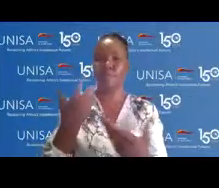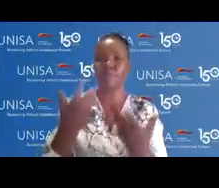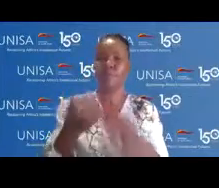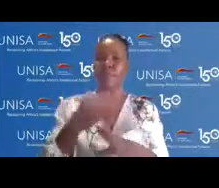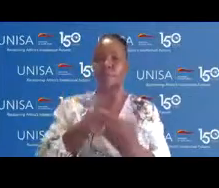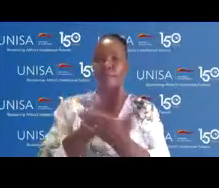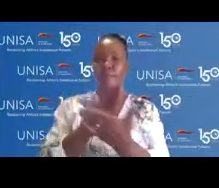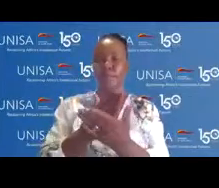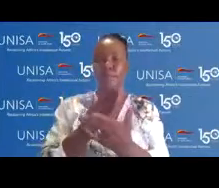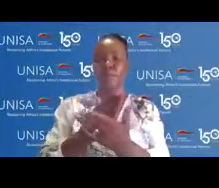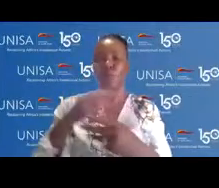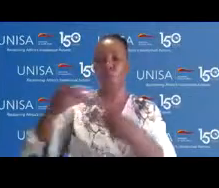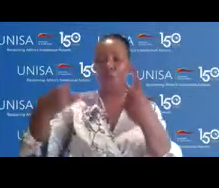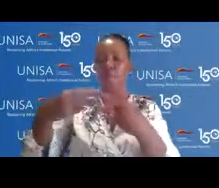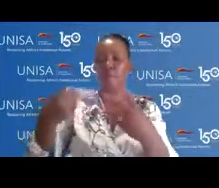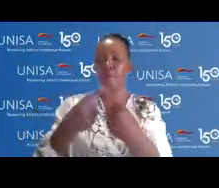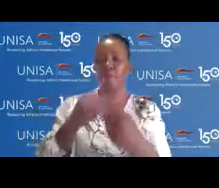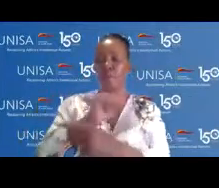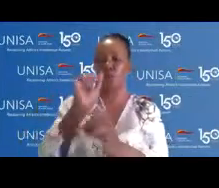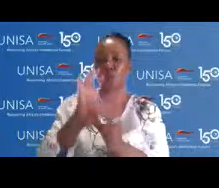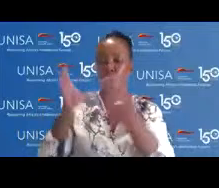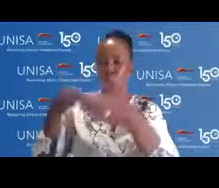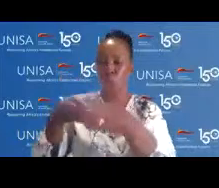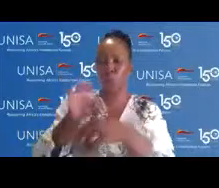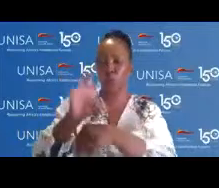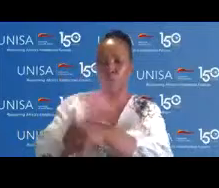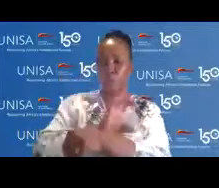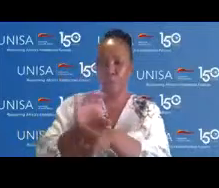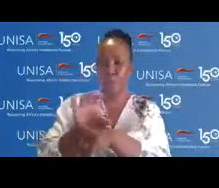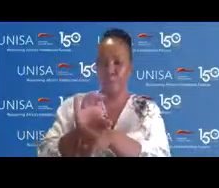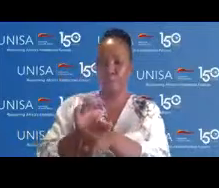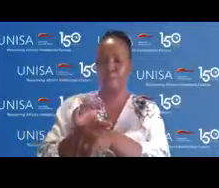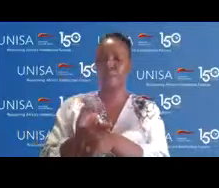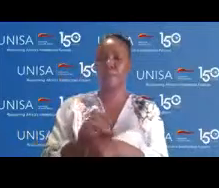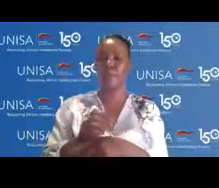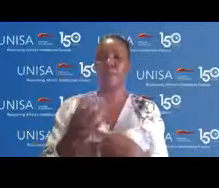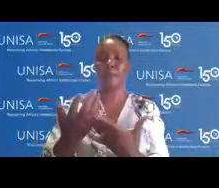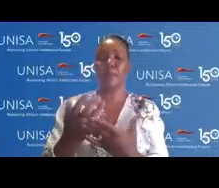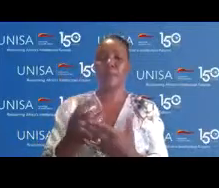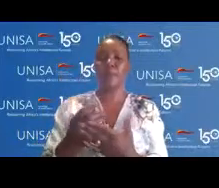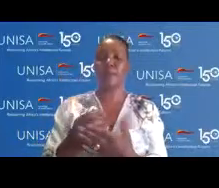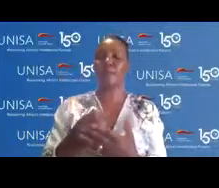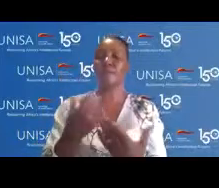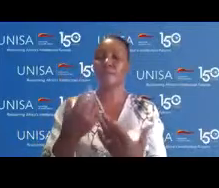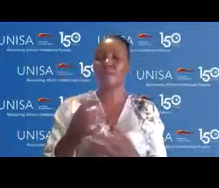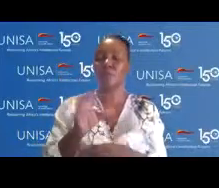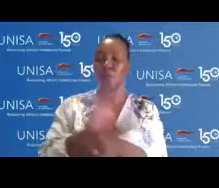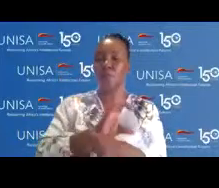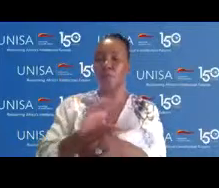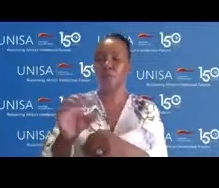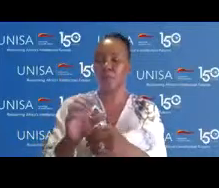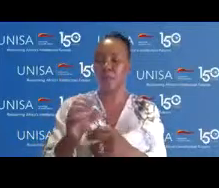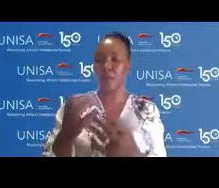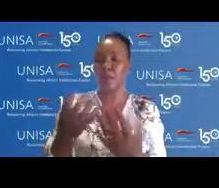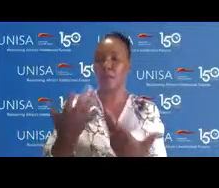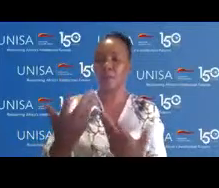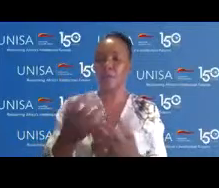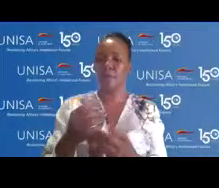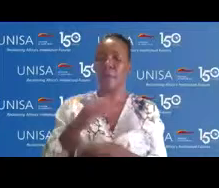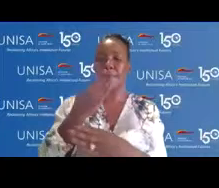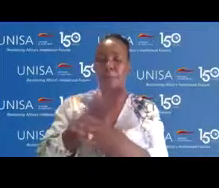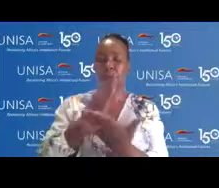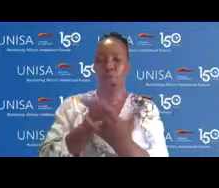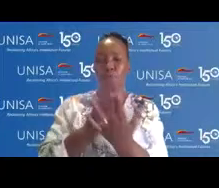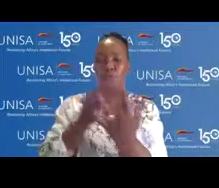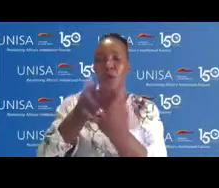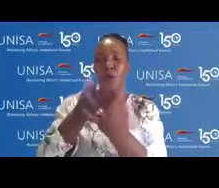your company computer, test it on your company computer. Make sure you can access my exams on your company